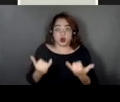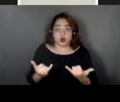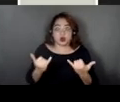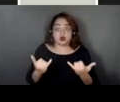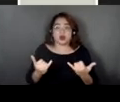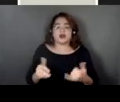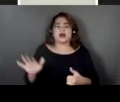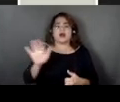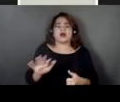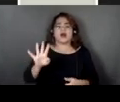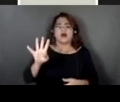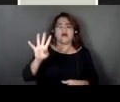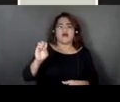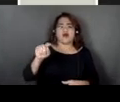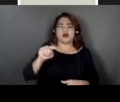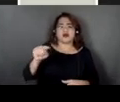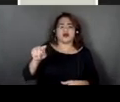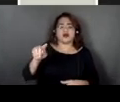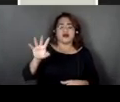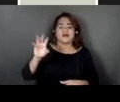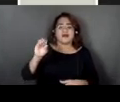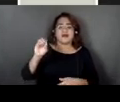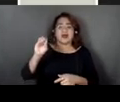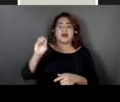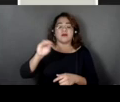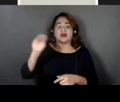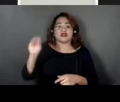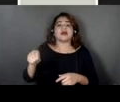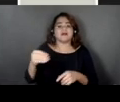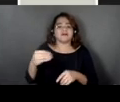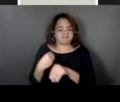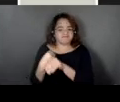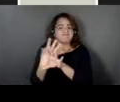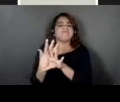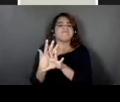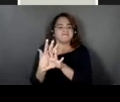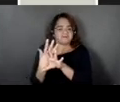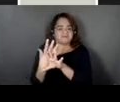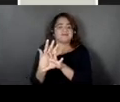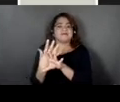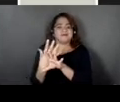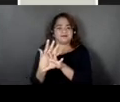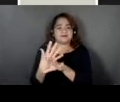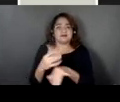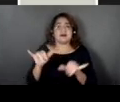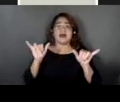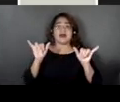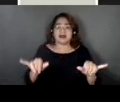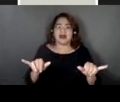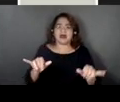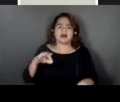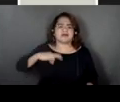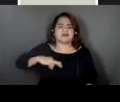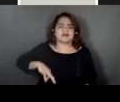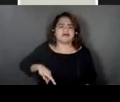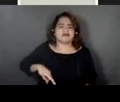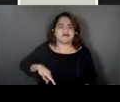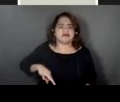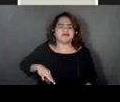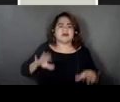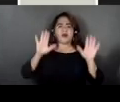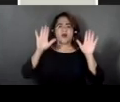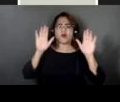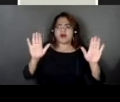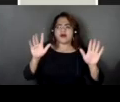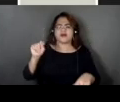that about 40 to 50% of our visits take place via telemedicine. And this has been an incredibly useful tool in being able